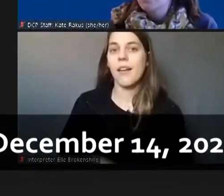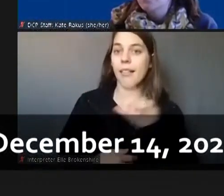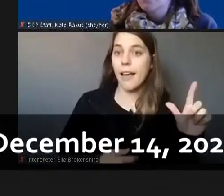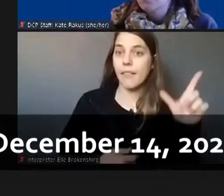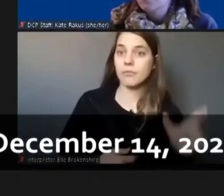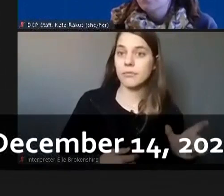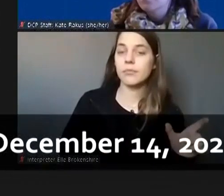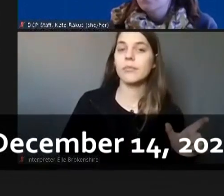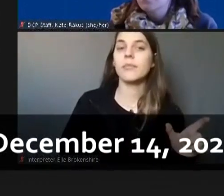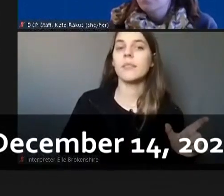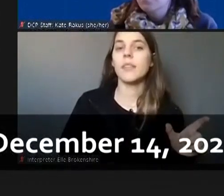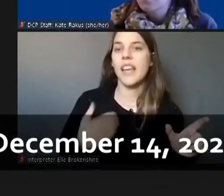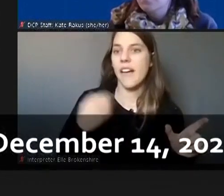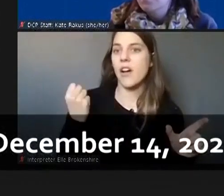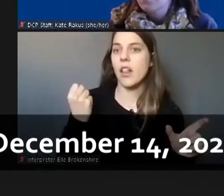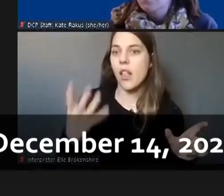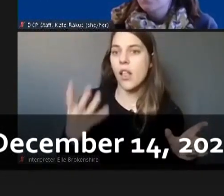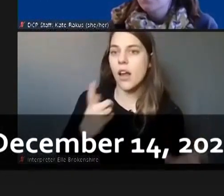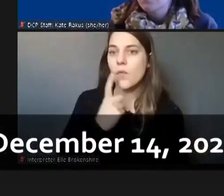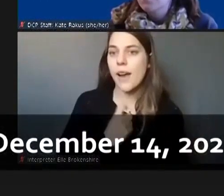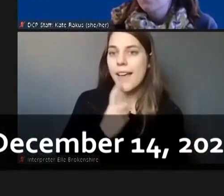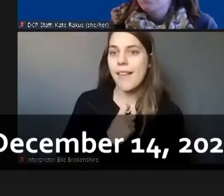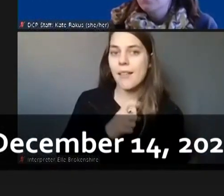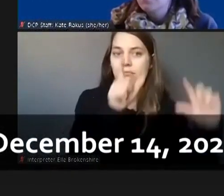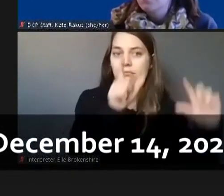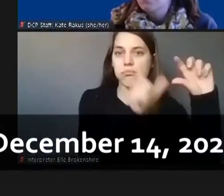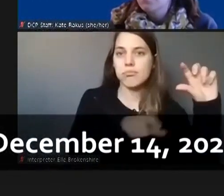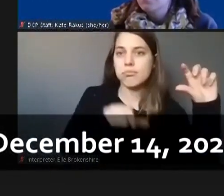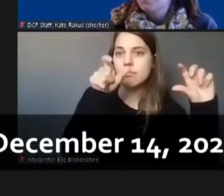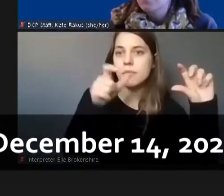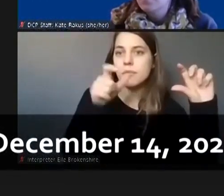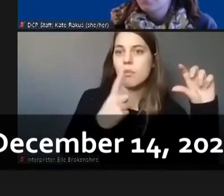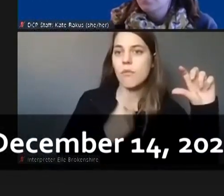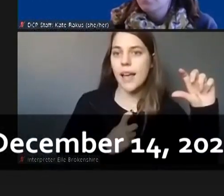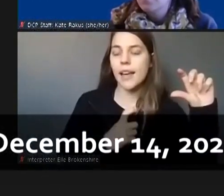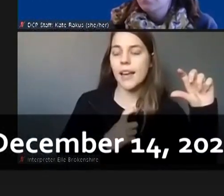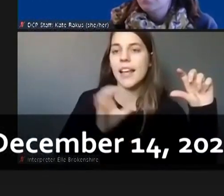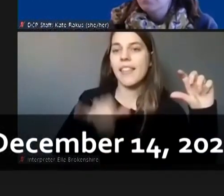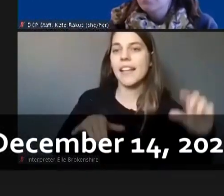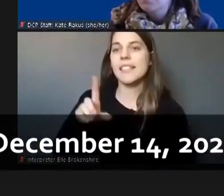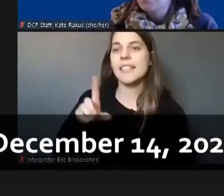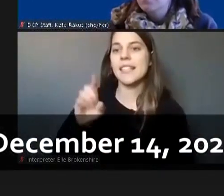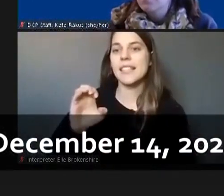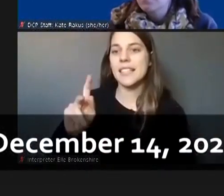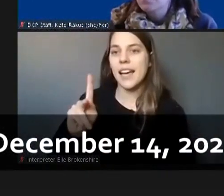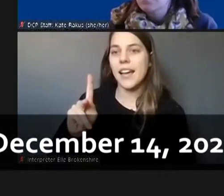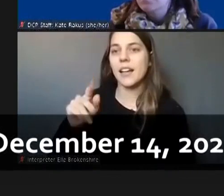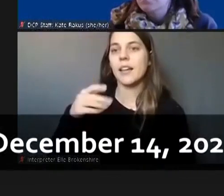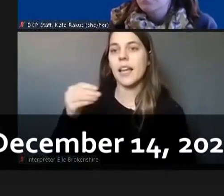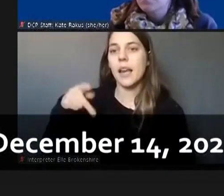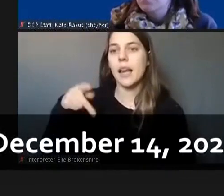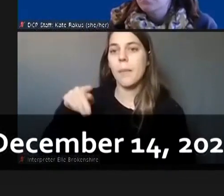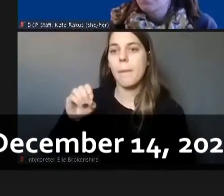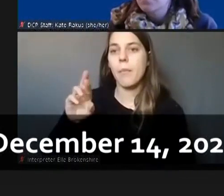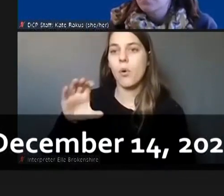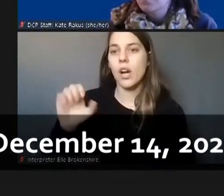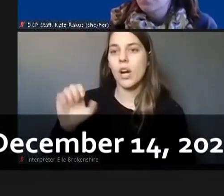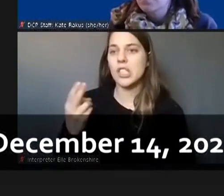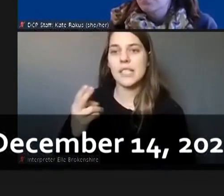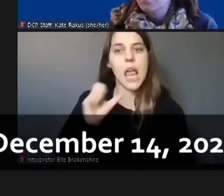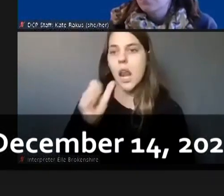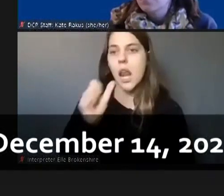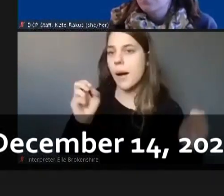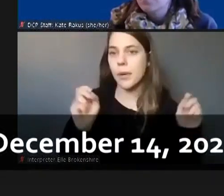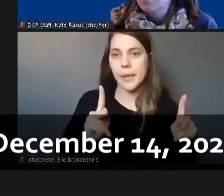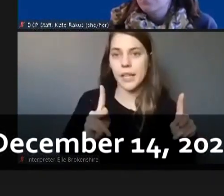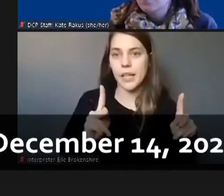there's a lot of red where decks and porches were not permitted. Again, this is not to